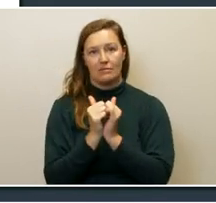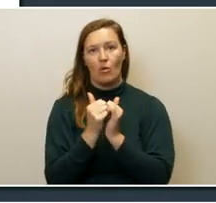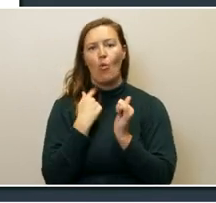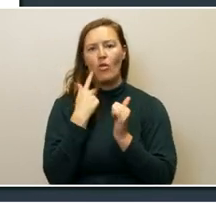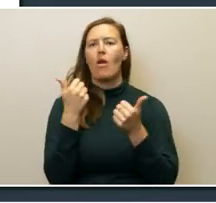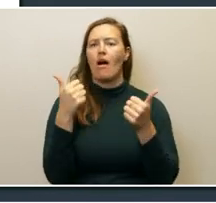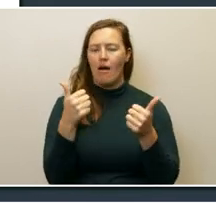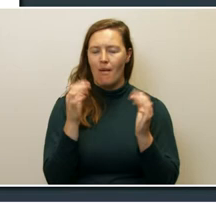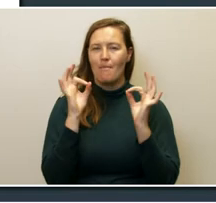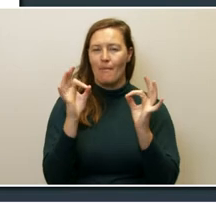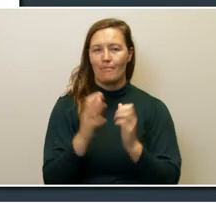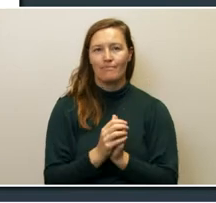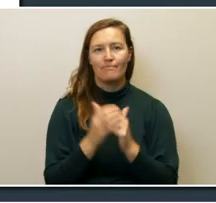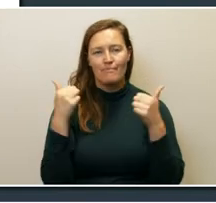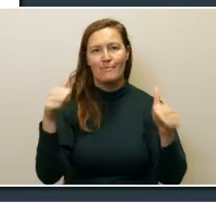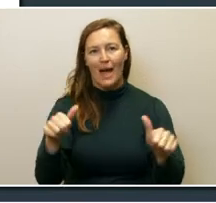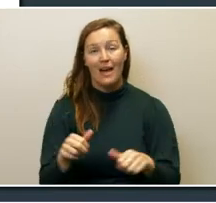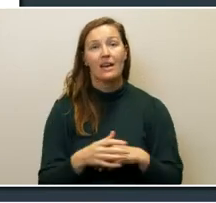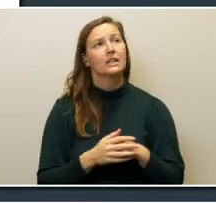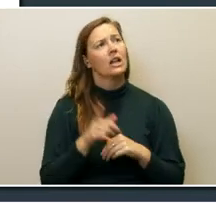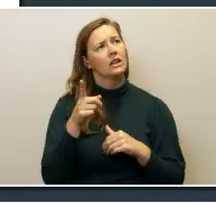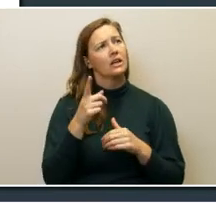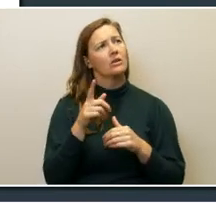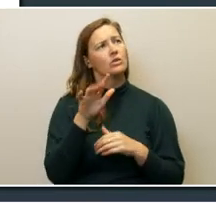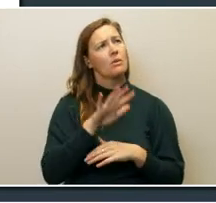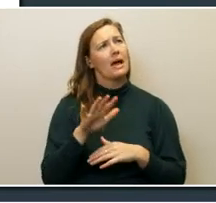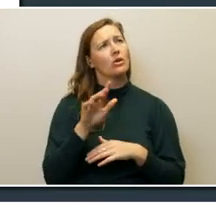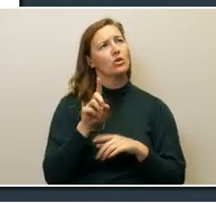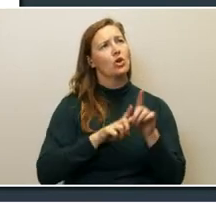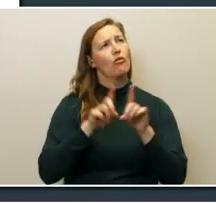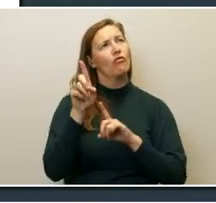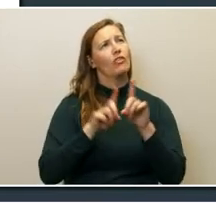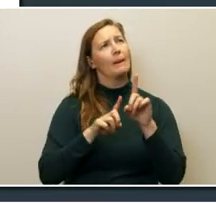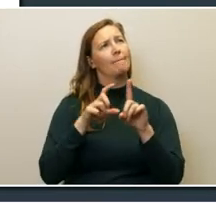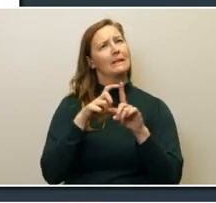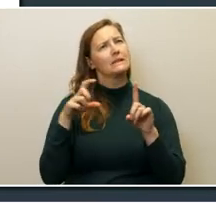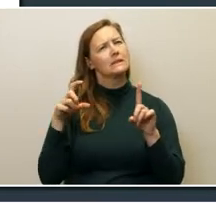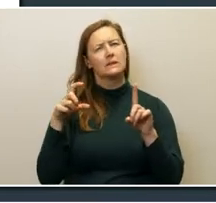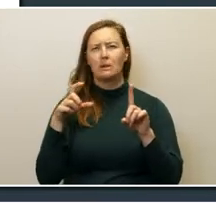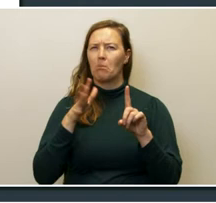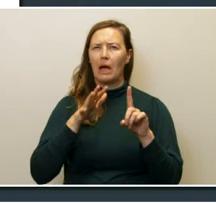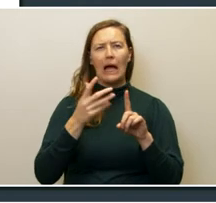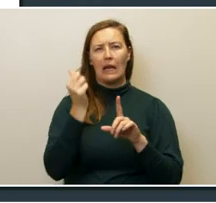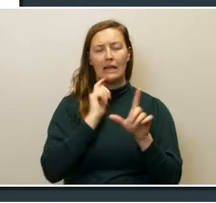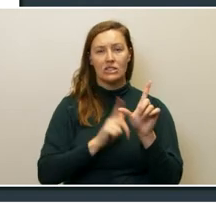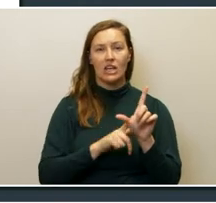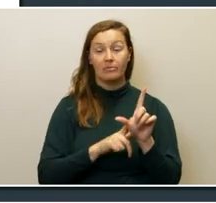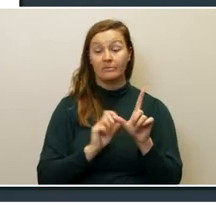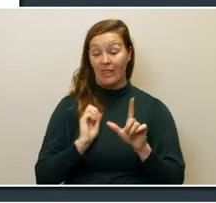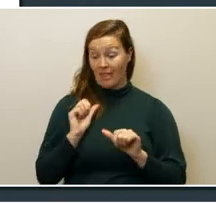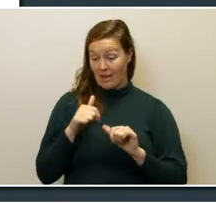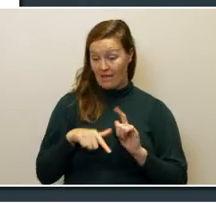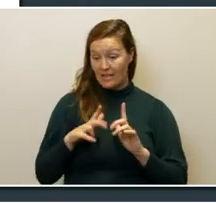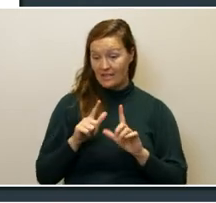here. That was, I think, about November, December last year. In